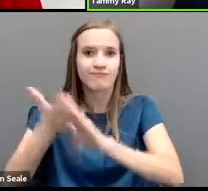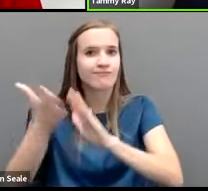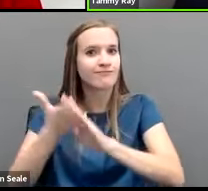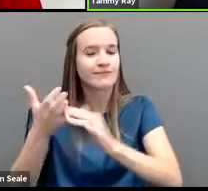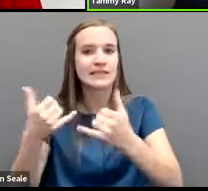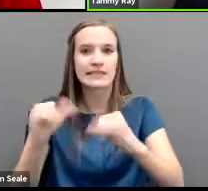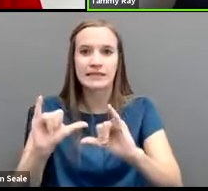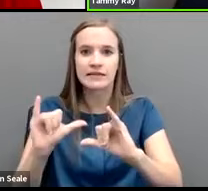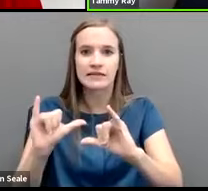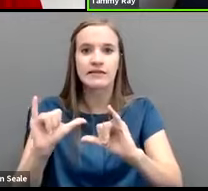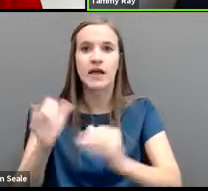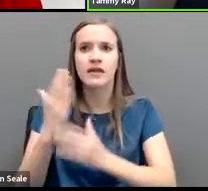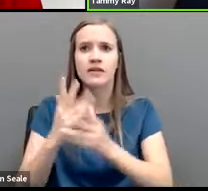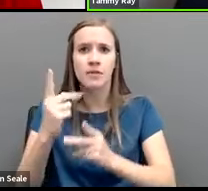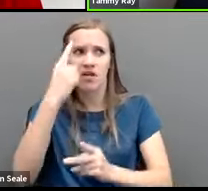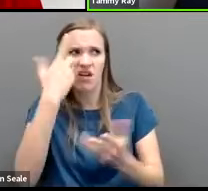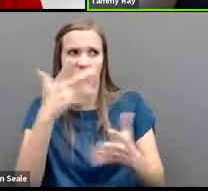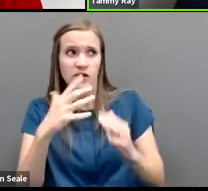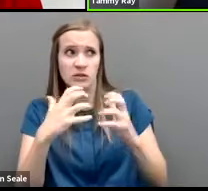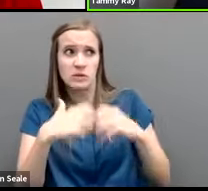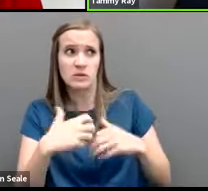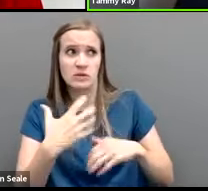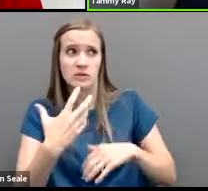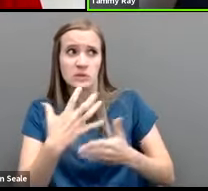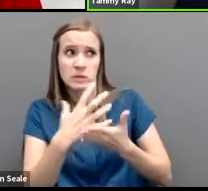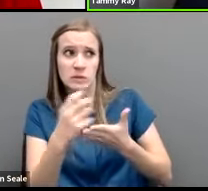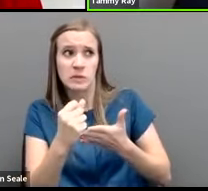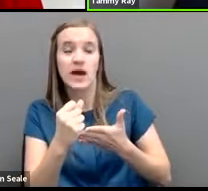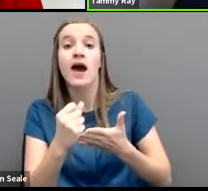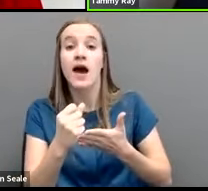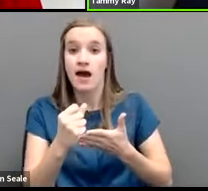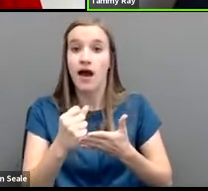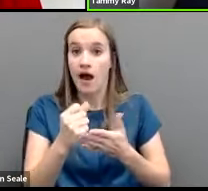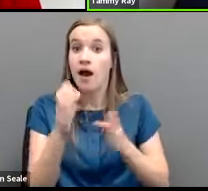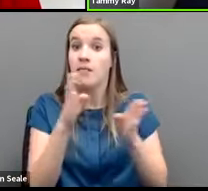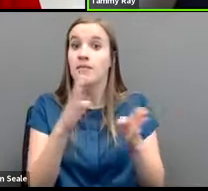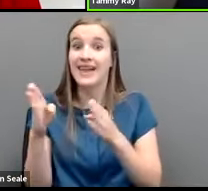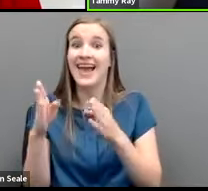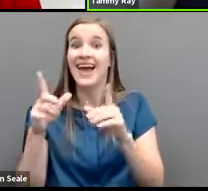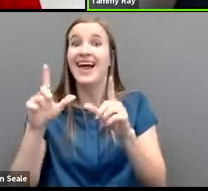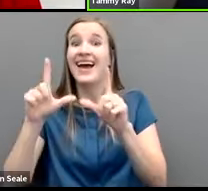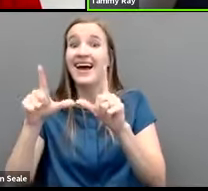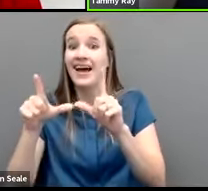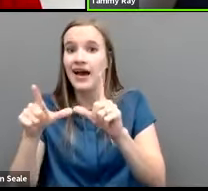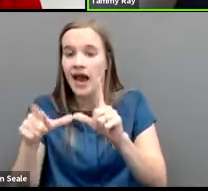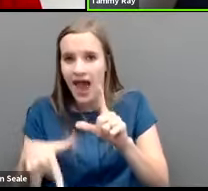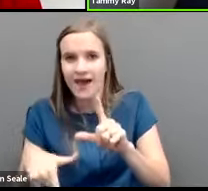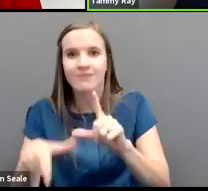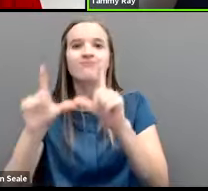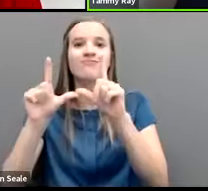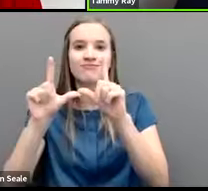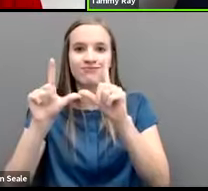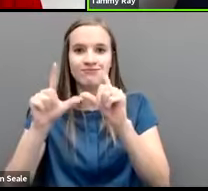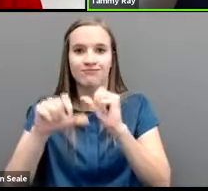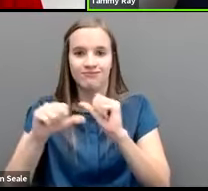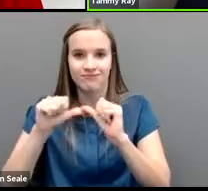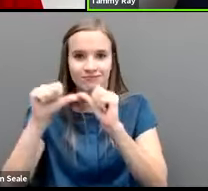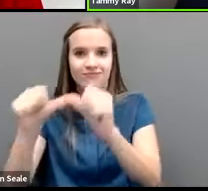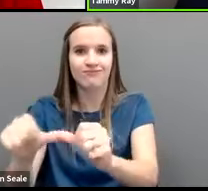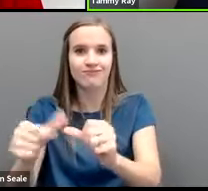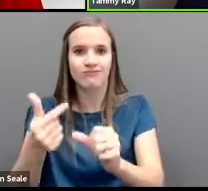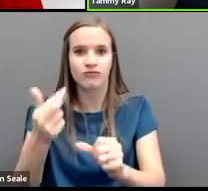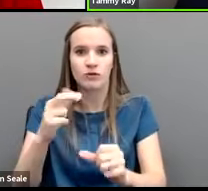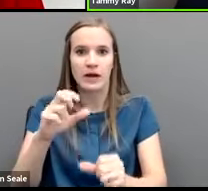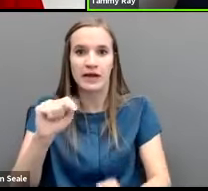ended. They were going to end, but it was extended. And there is legislation to reauthorize the program for